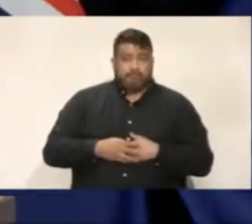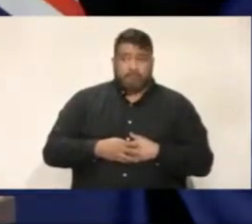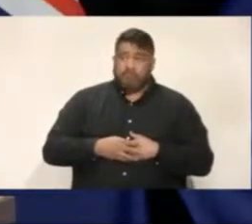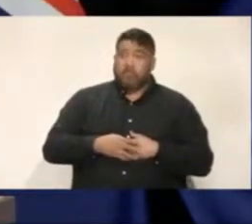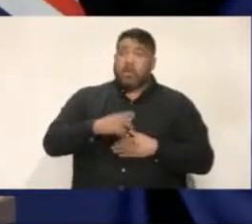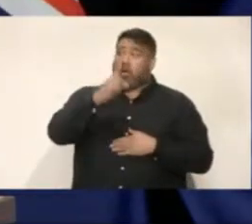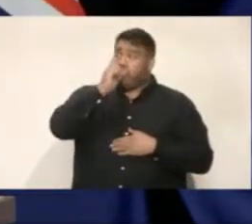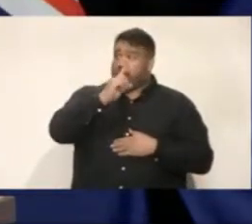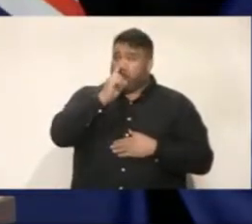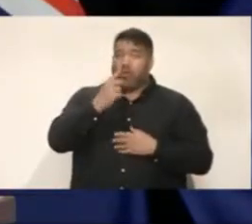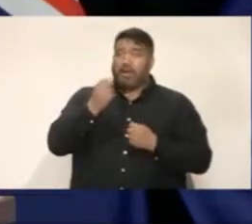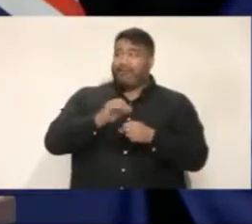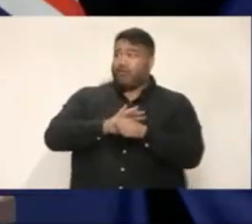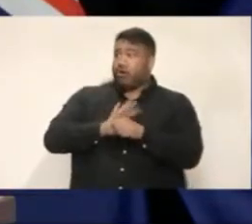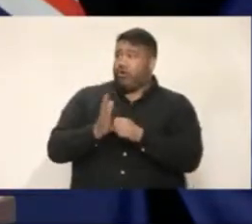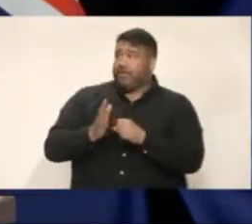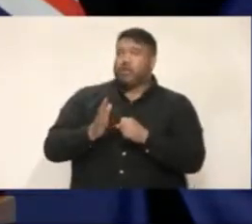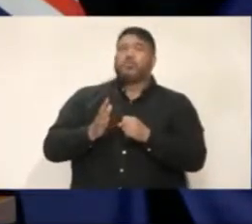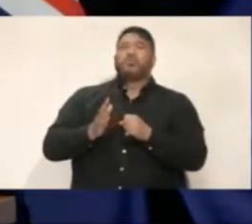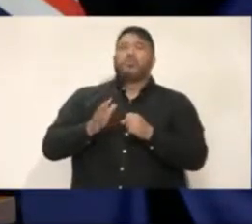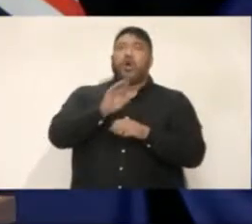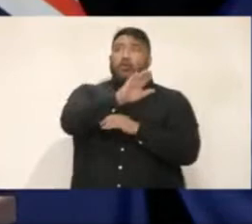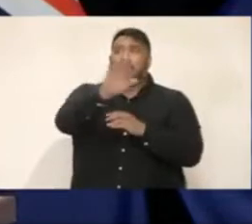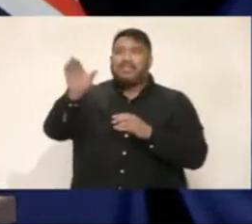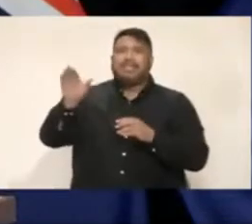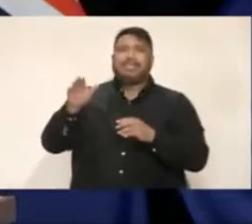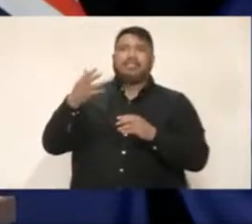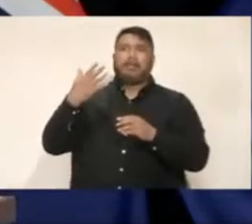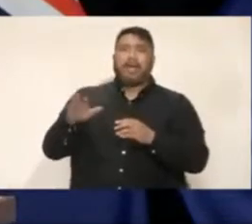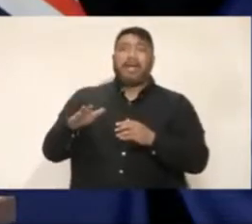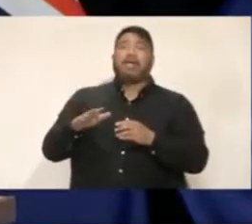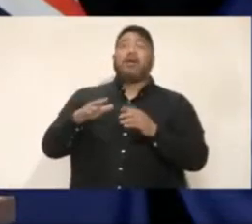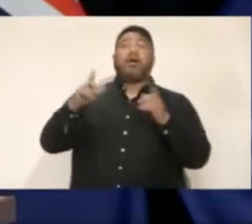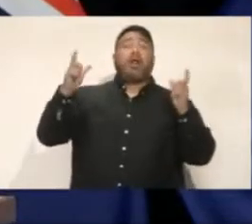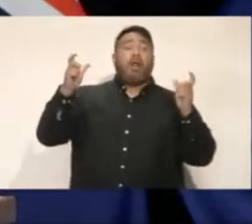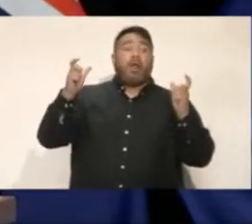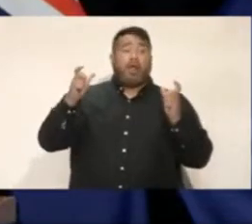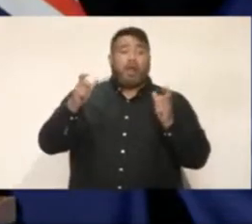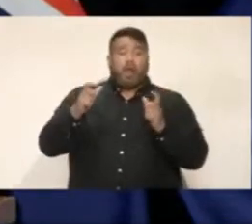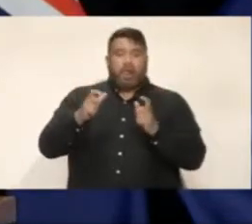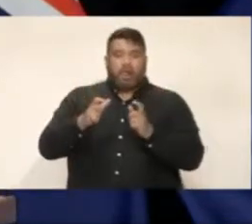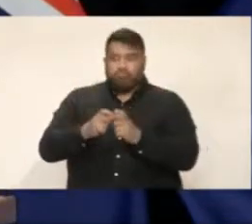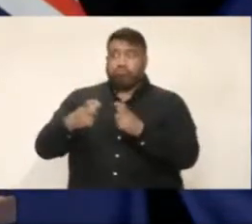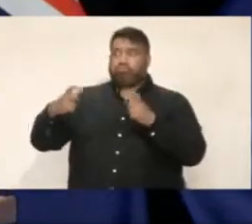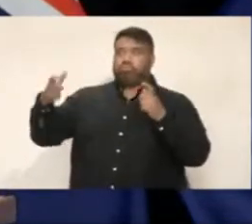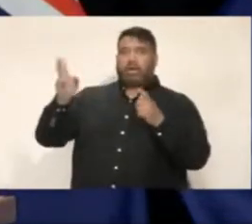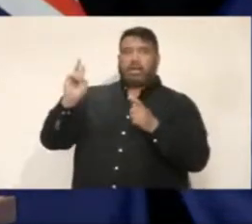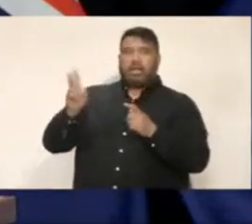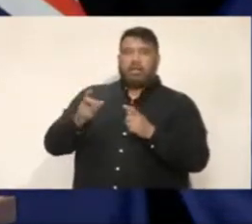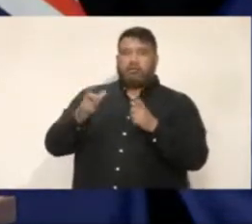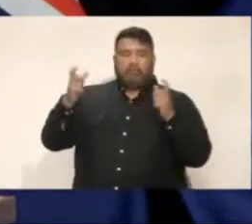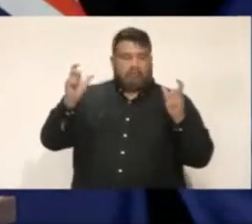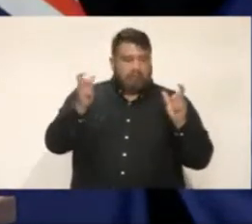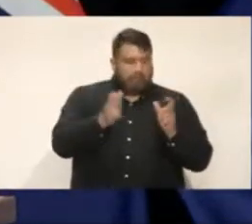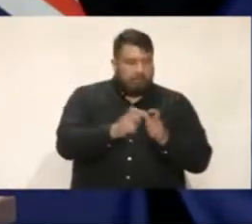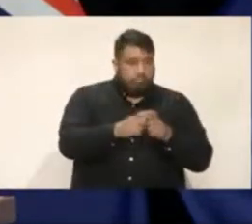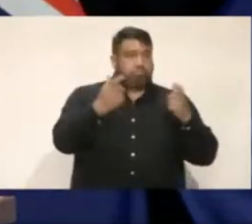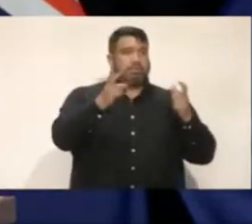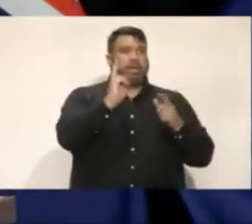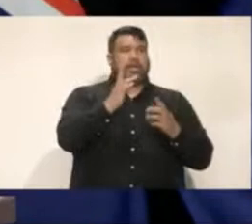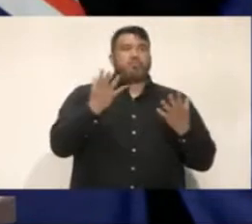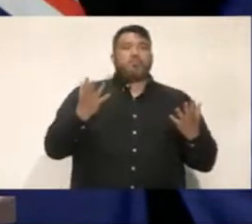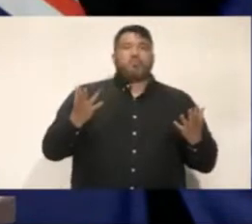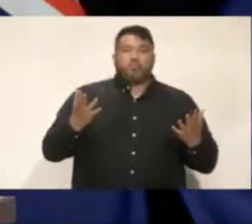waves. Everyone has taken that experience seriously, and here in New Zealand, it has made a difference. In fact,